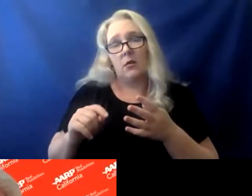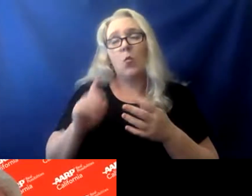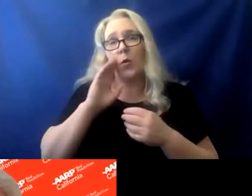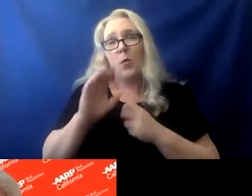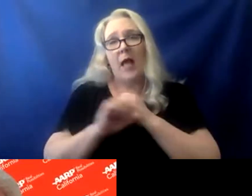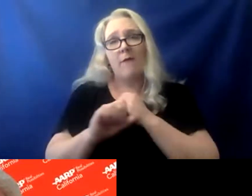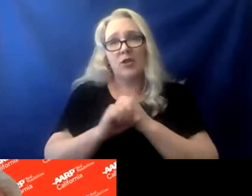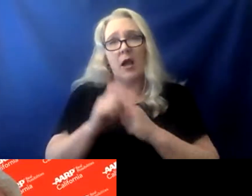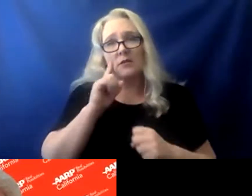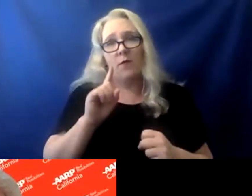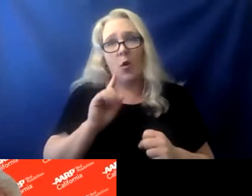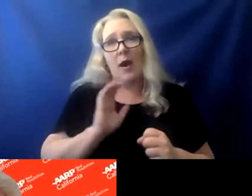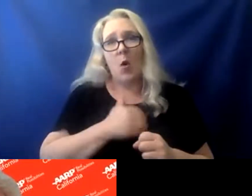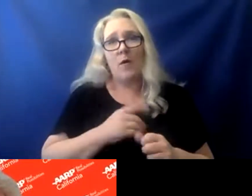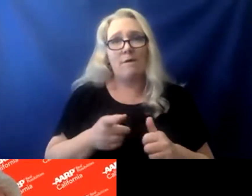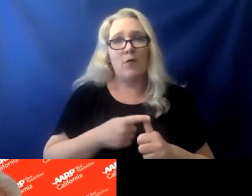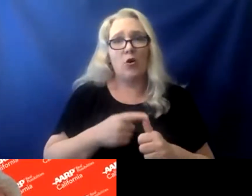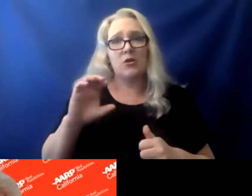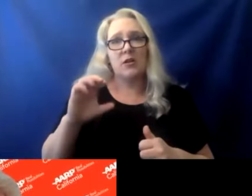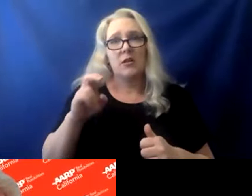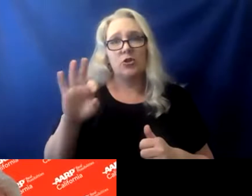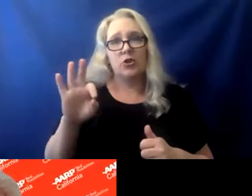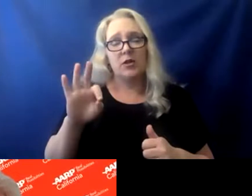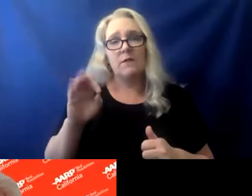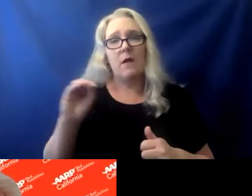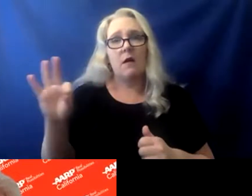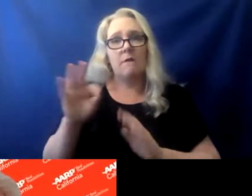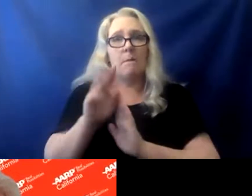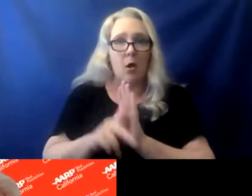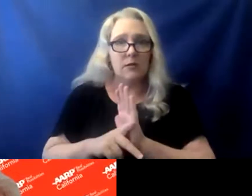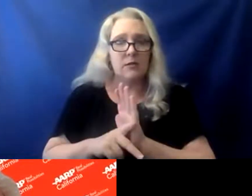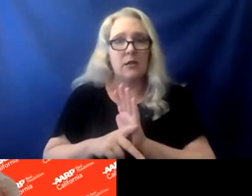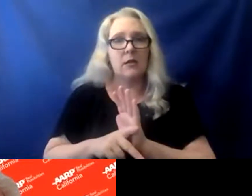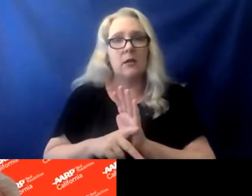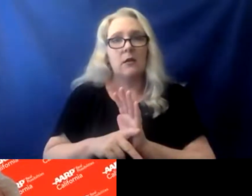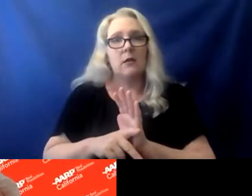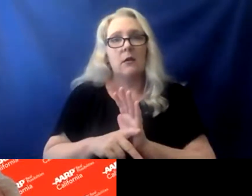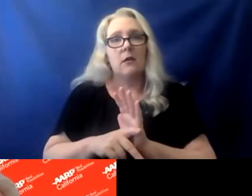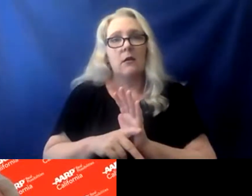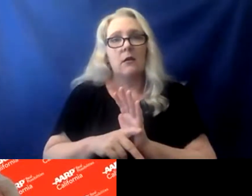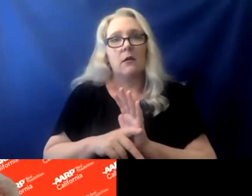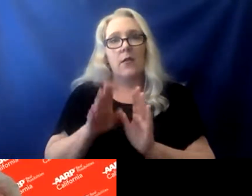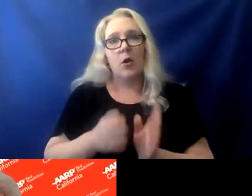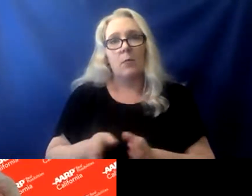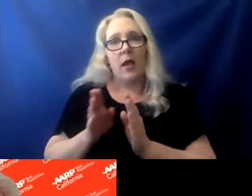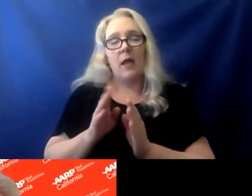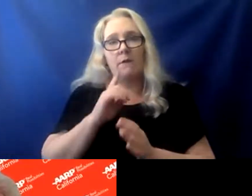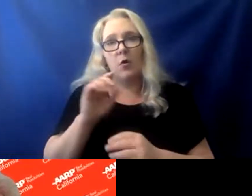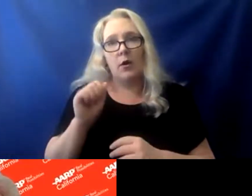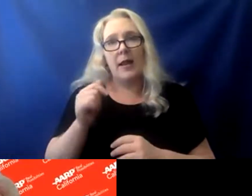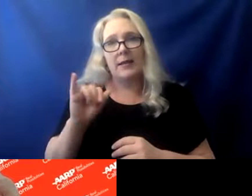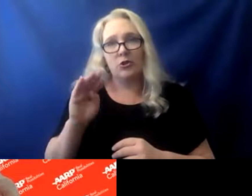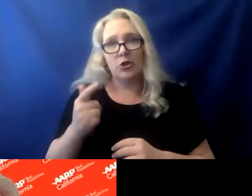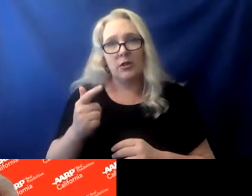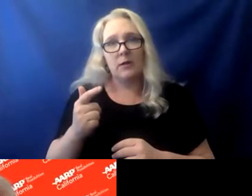our first chief of policy and research at the Department of Aging, who will have the master plan for aging in their portfolio and builds out